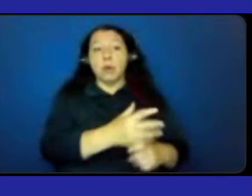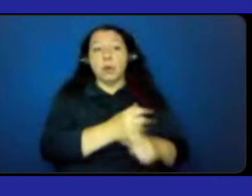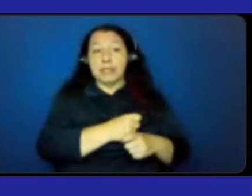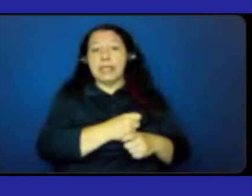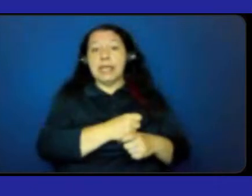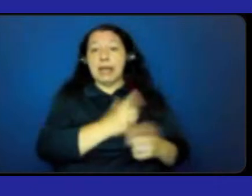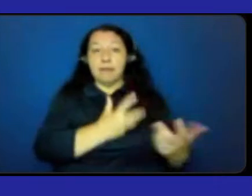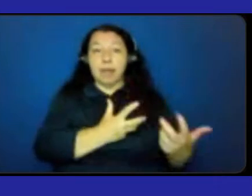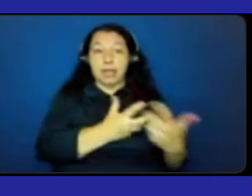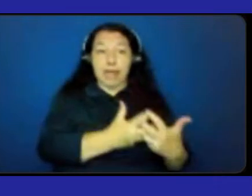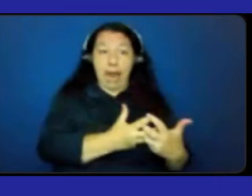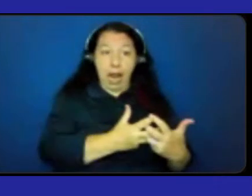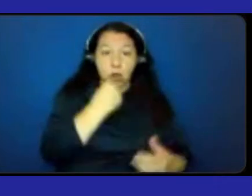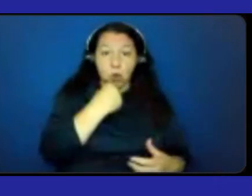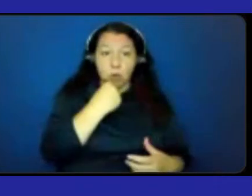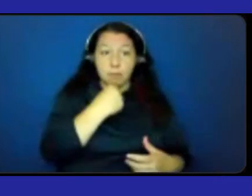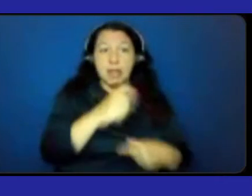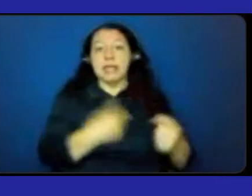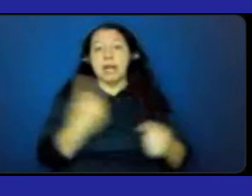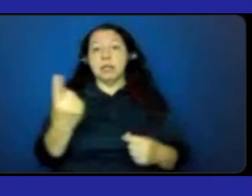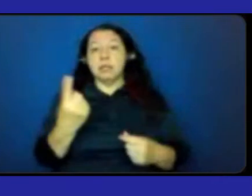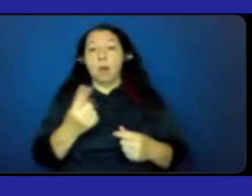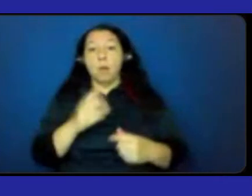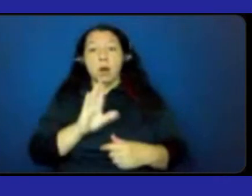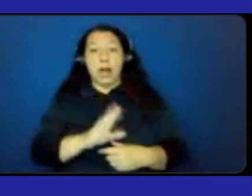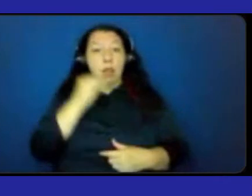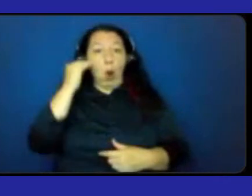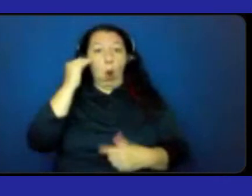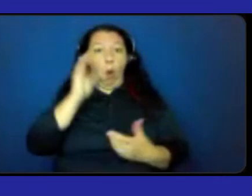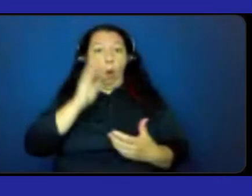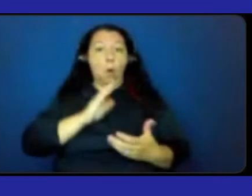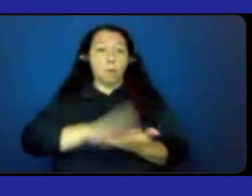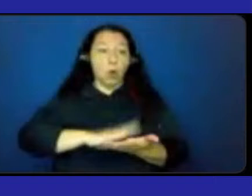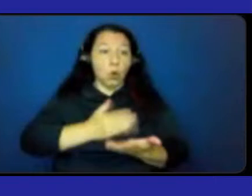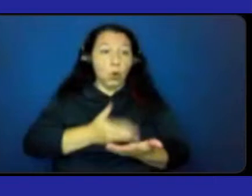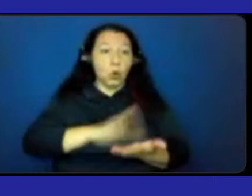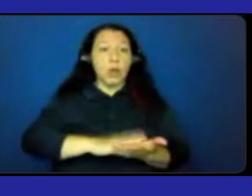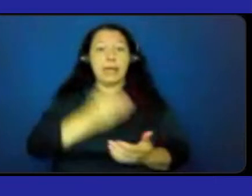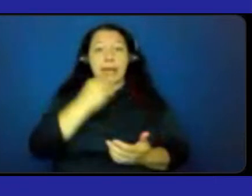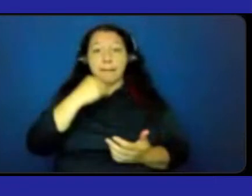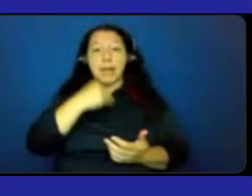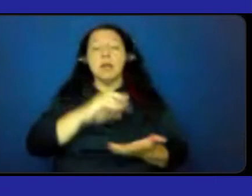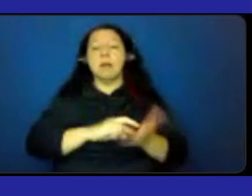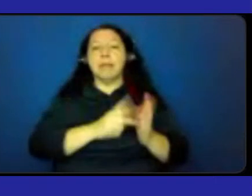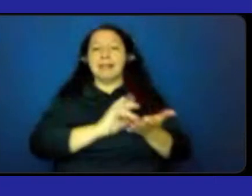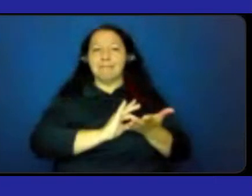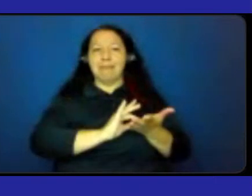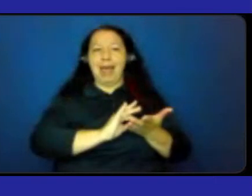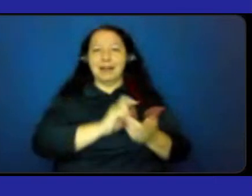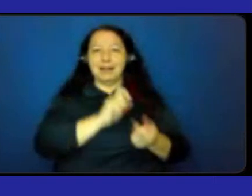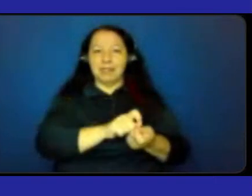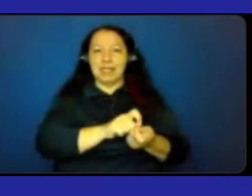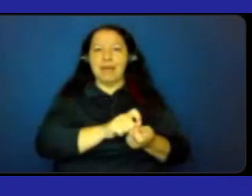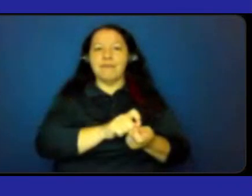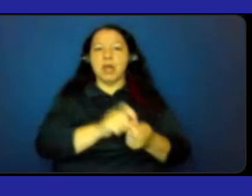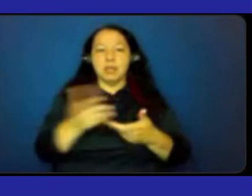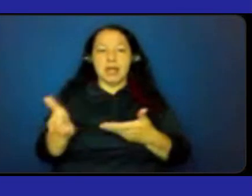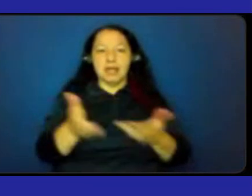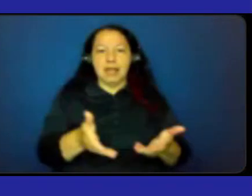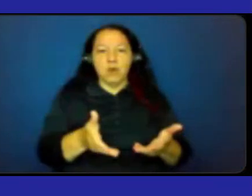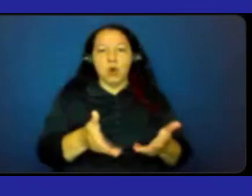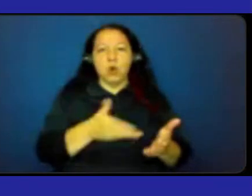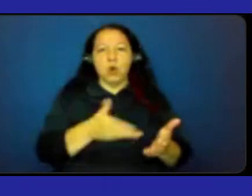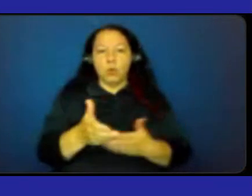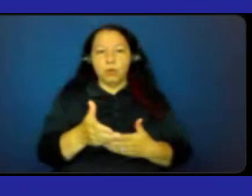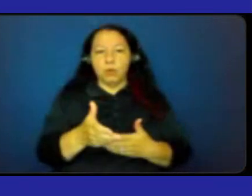than having somebody at home prepare a meal. This will be a medically tailored meal that will be delivered to their house by God's love we deliver. And the other